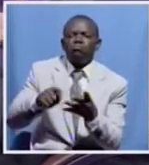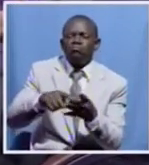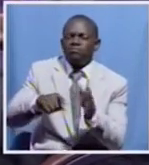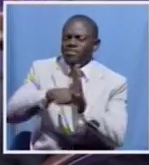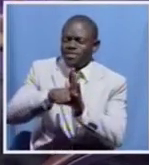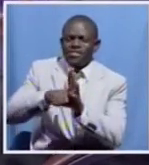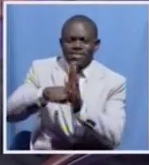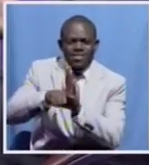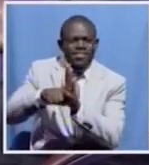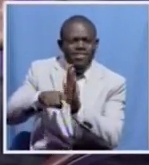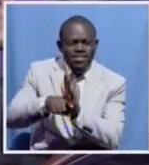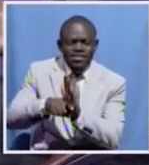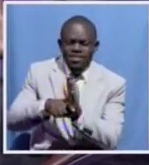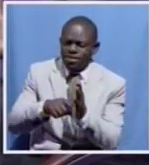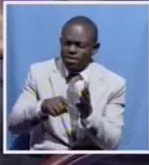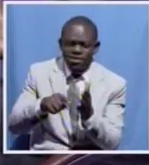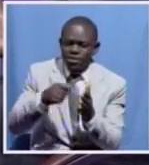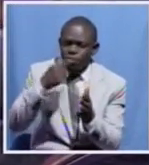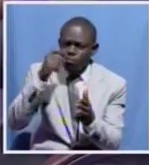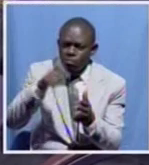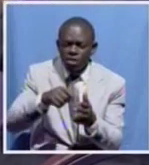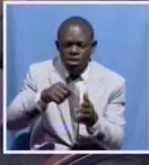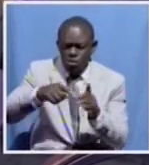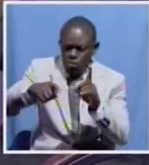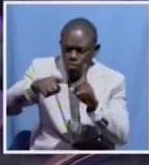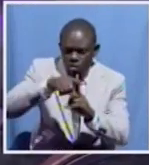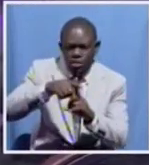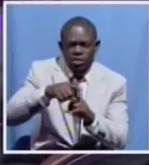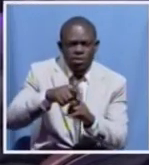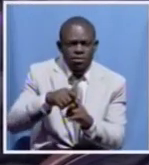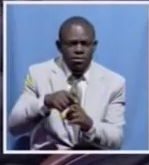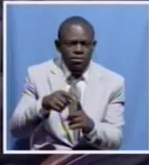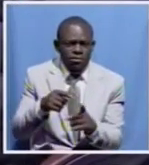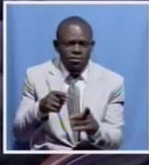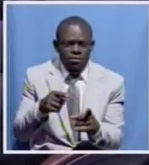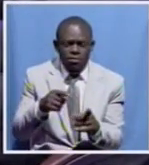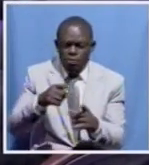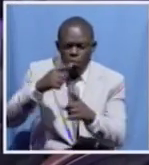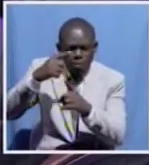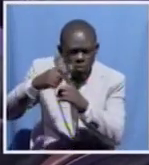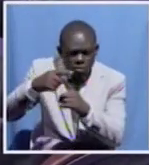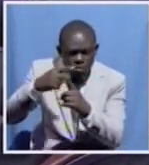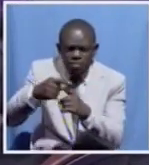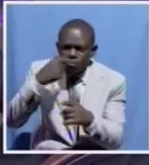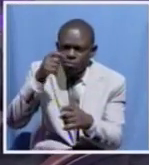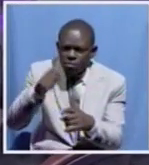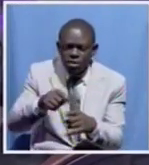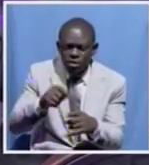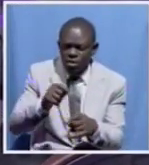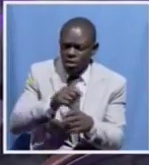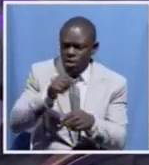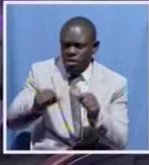negativity instead of one of optimism. Instead of saying, my glass is half full, some people want to